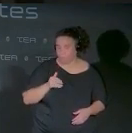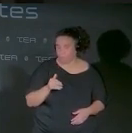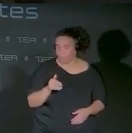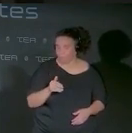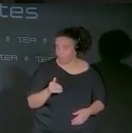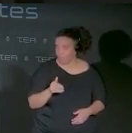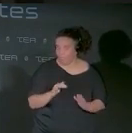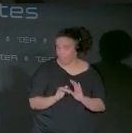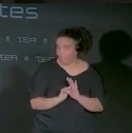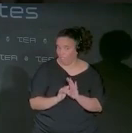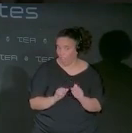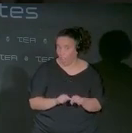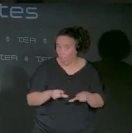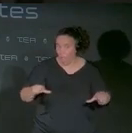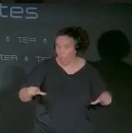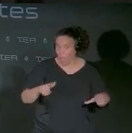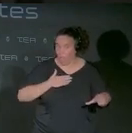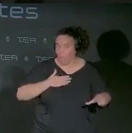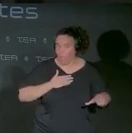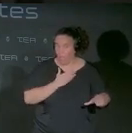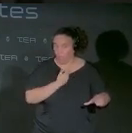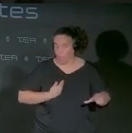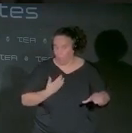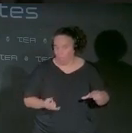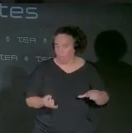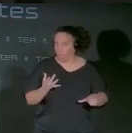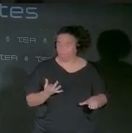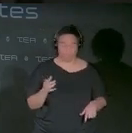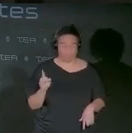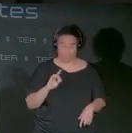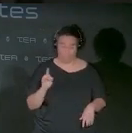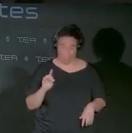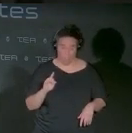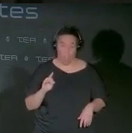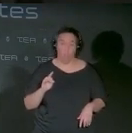Of course, we are competing against big players like Steam.